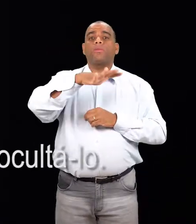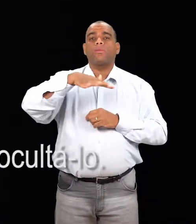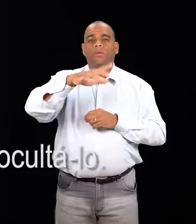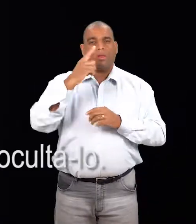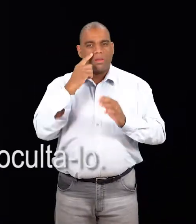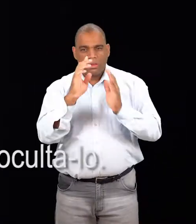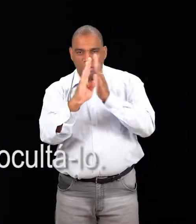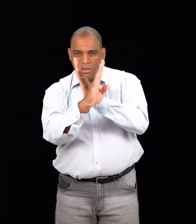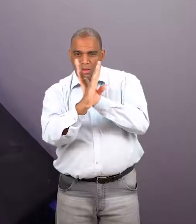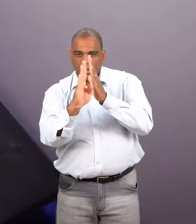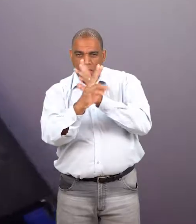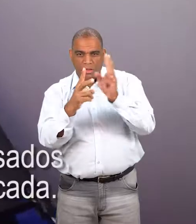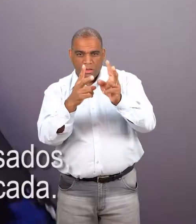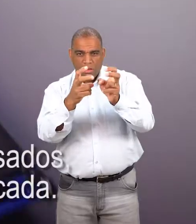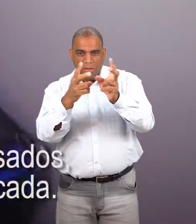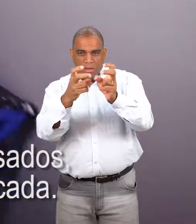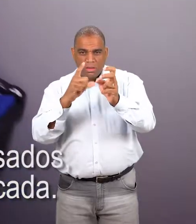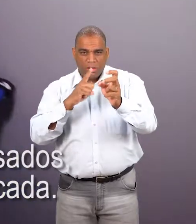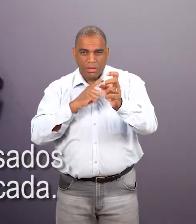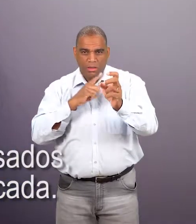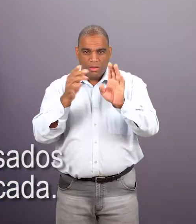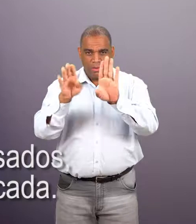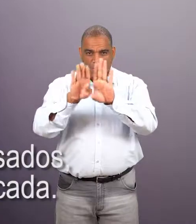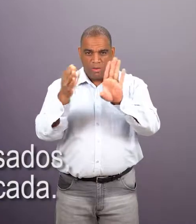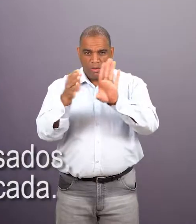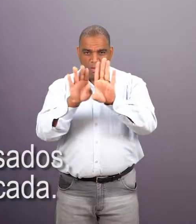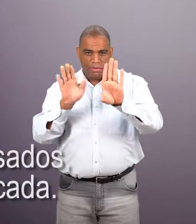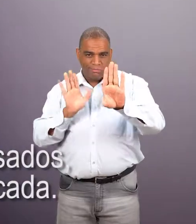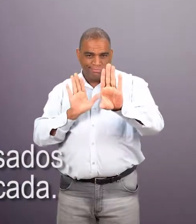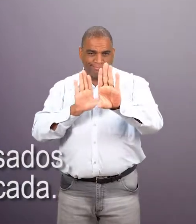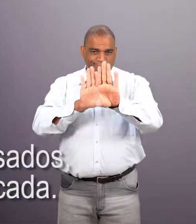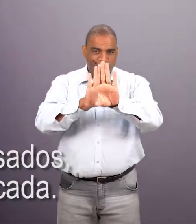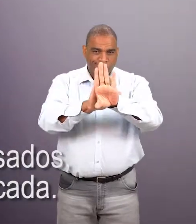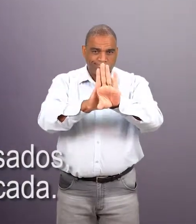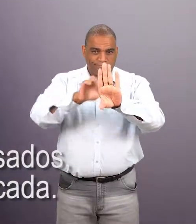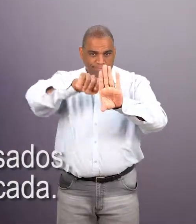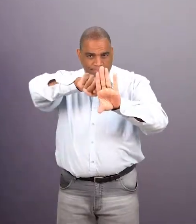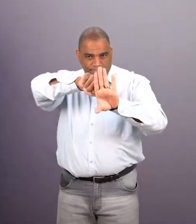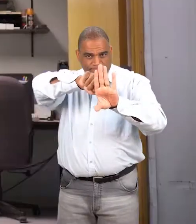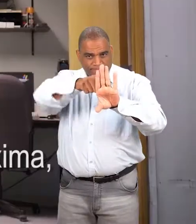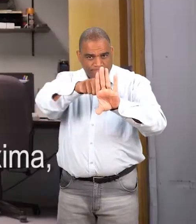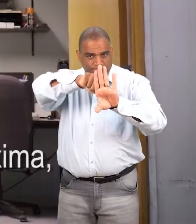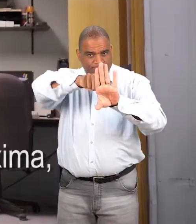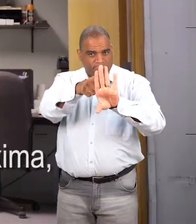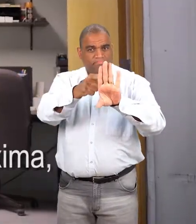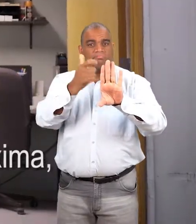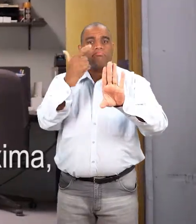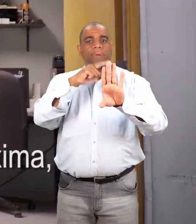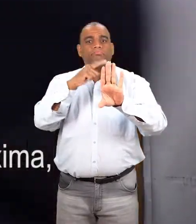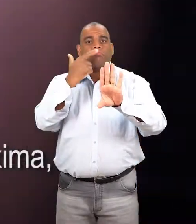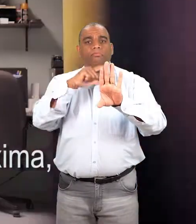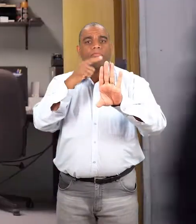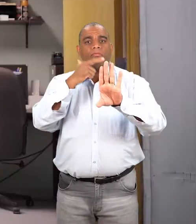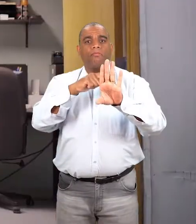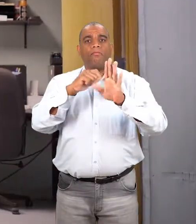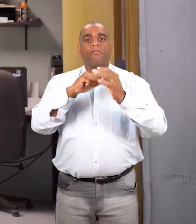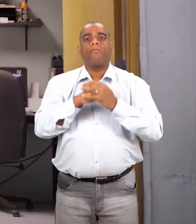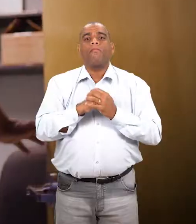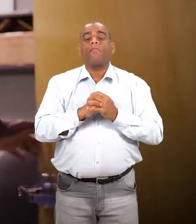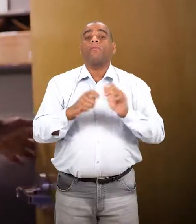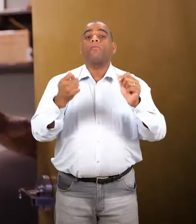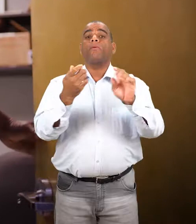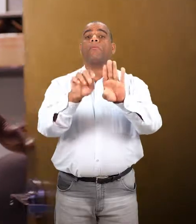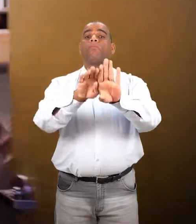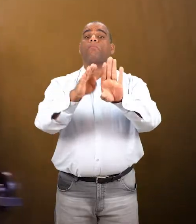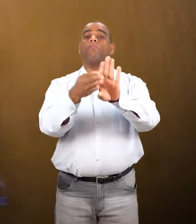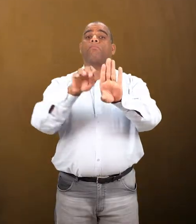to hide behind is best. Blockade the door with heavy furniture, even if the door can be locked. If the threat is nearby, though, just lock the door